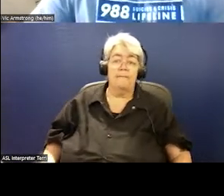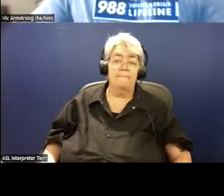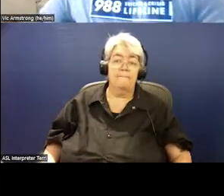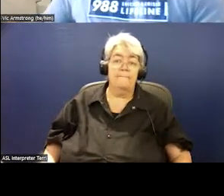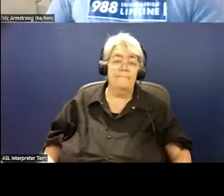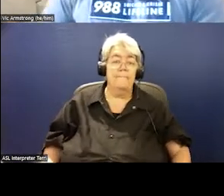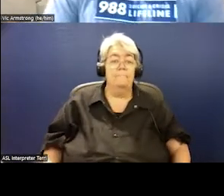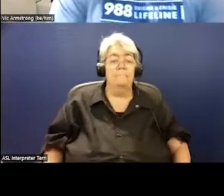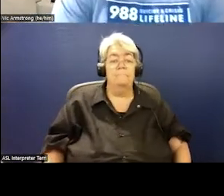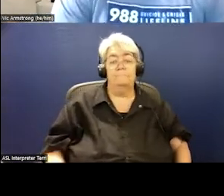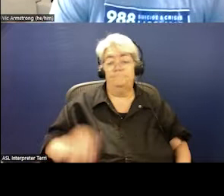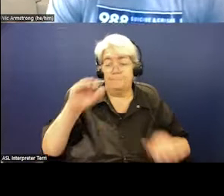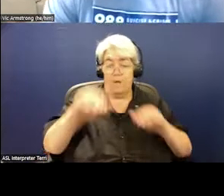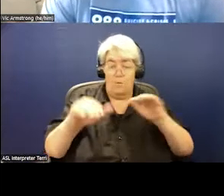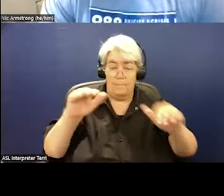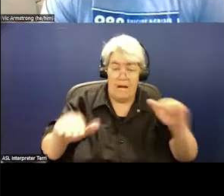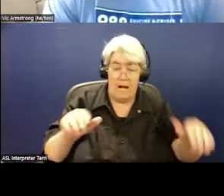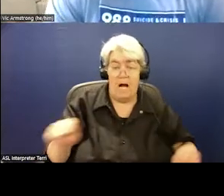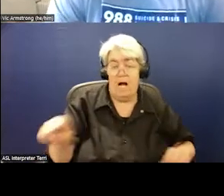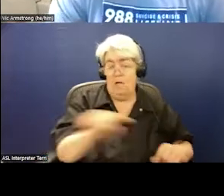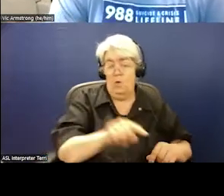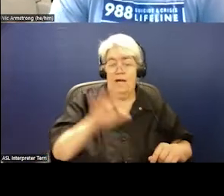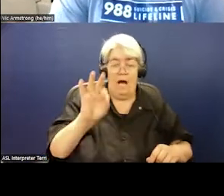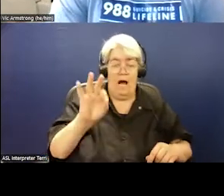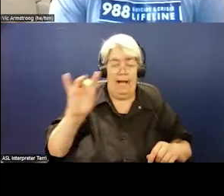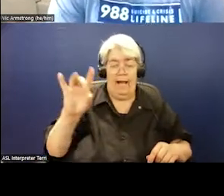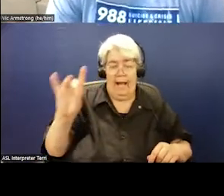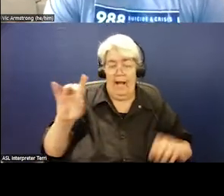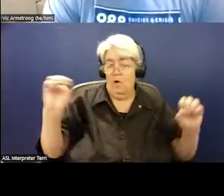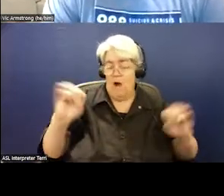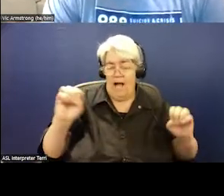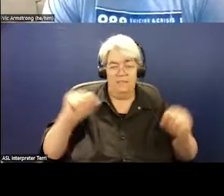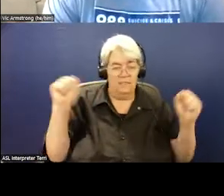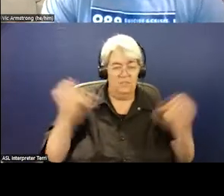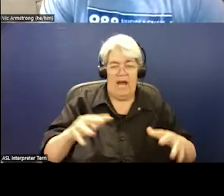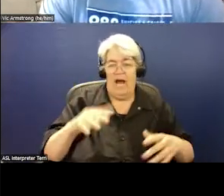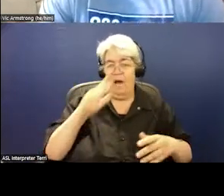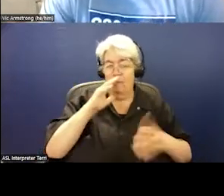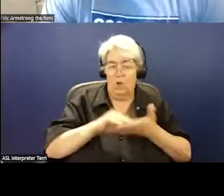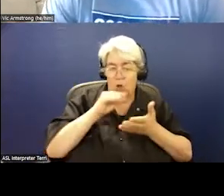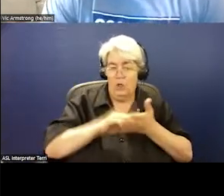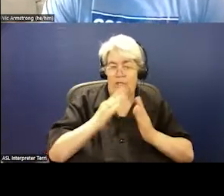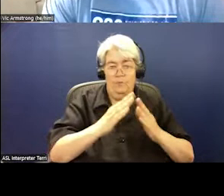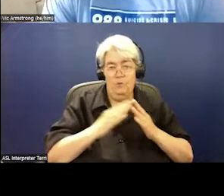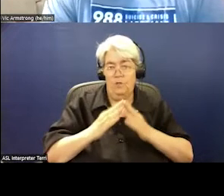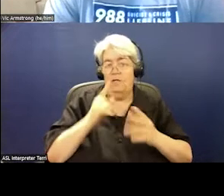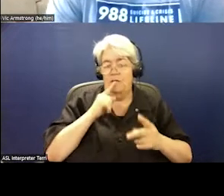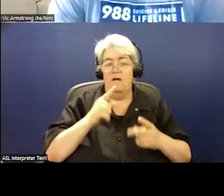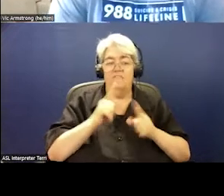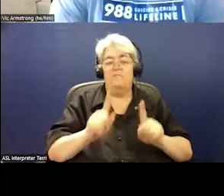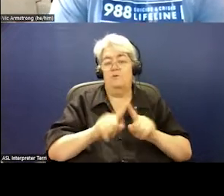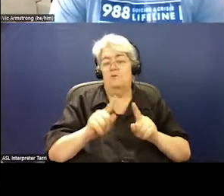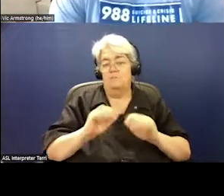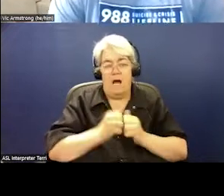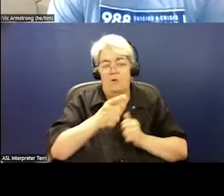I want to remind you of our 988 Crisis Jam learning community. You have here of the different ways that you can access